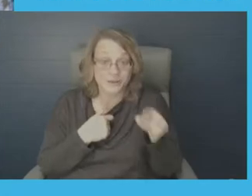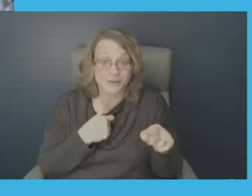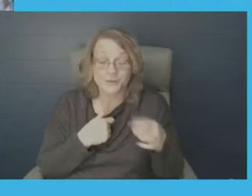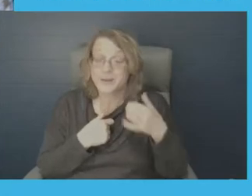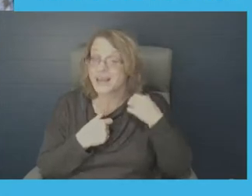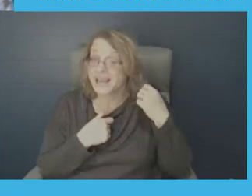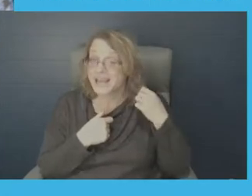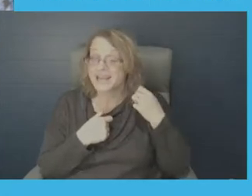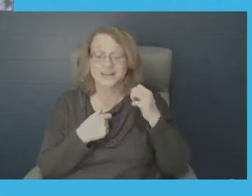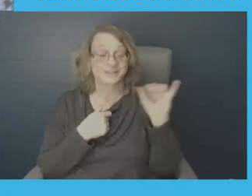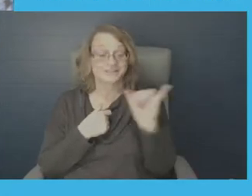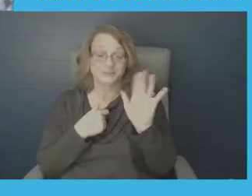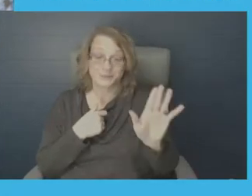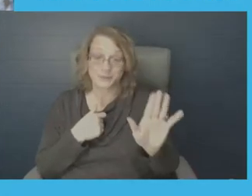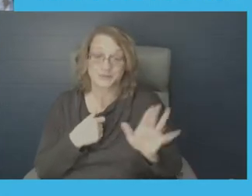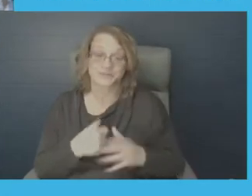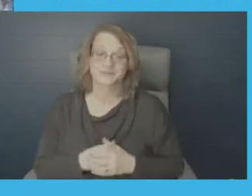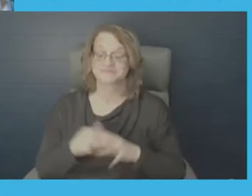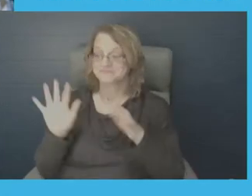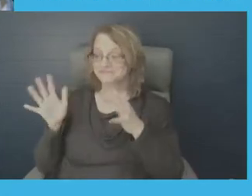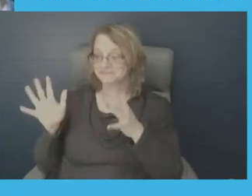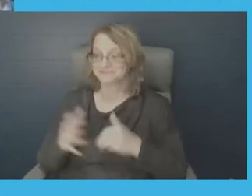yours.